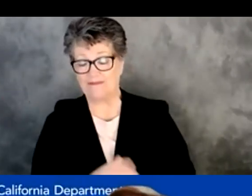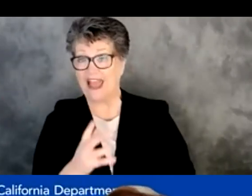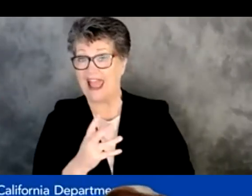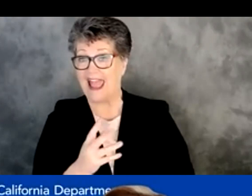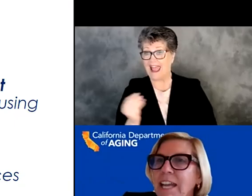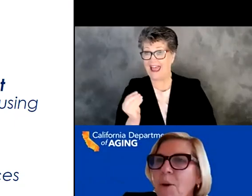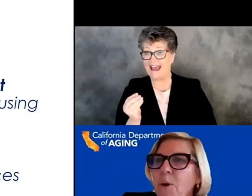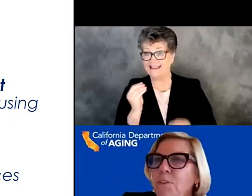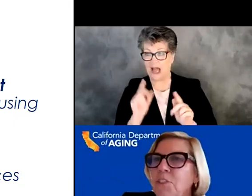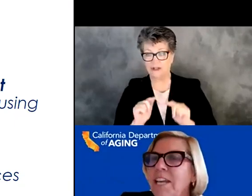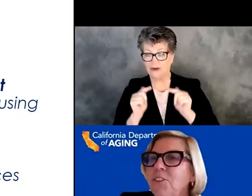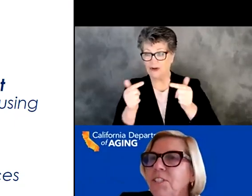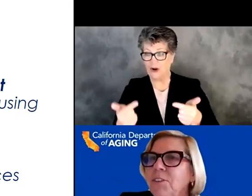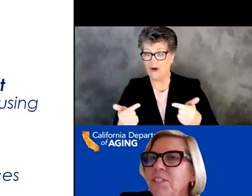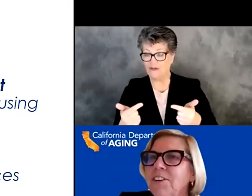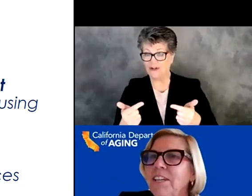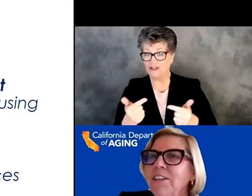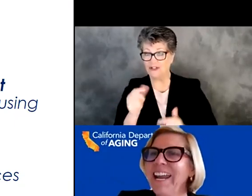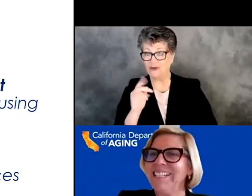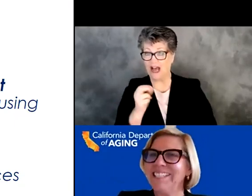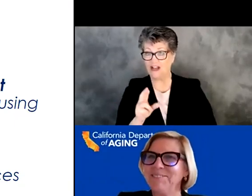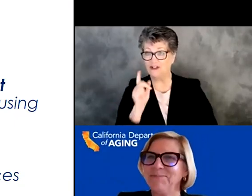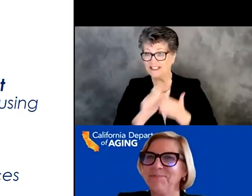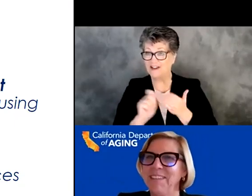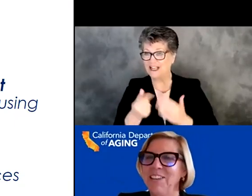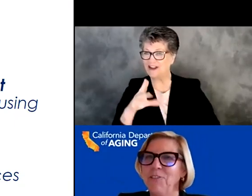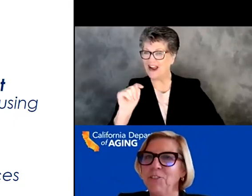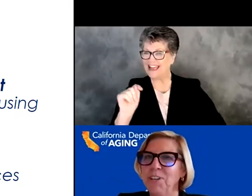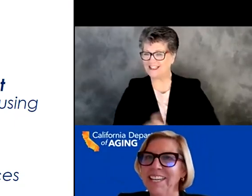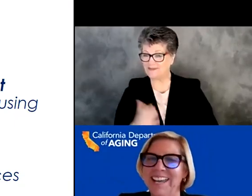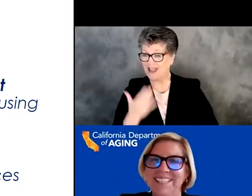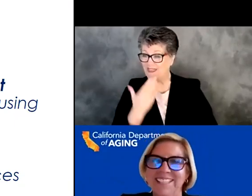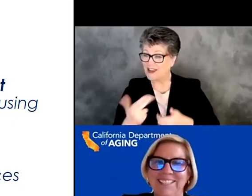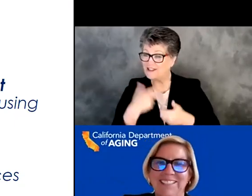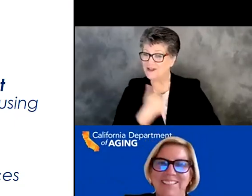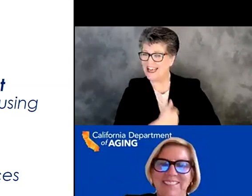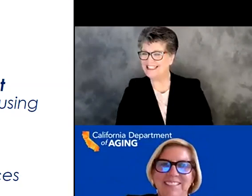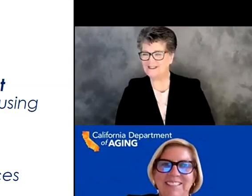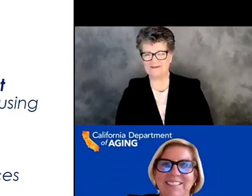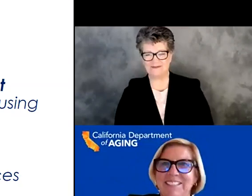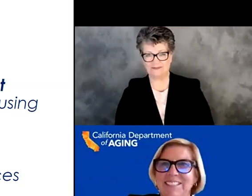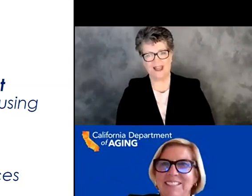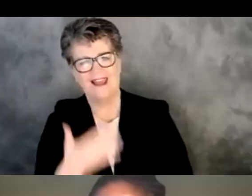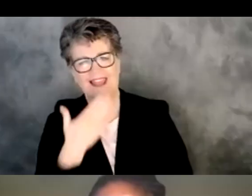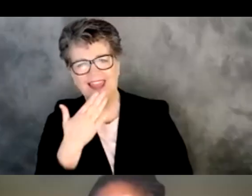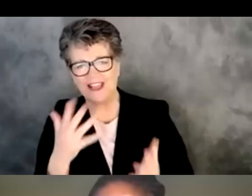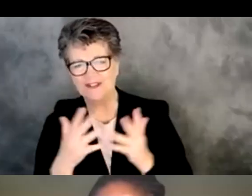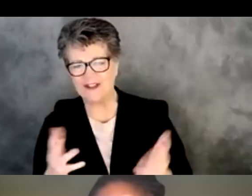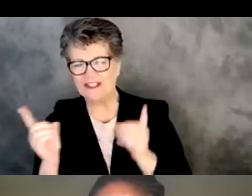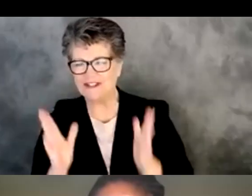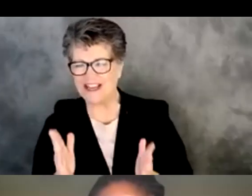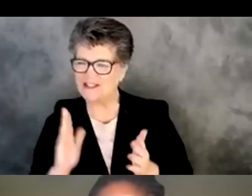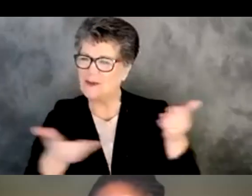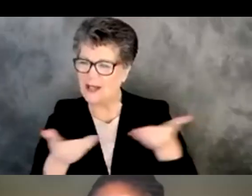And I will turn it now over to Undersecretary Grant. Thank you for joining us. Thank you so much, Director, and